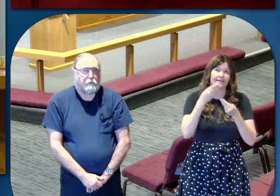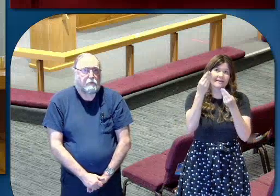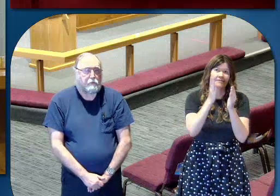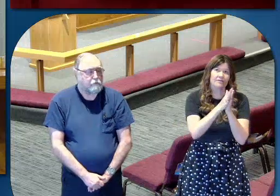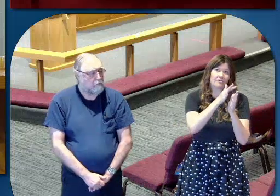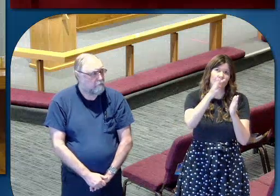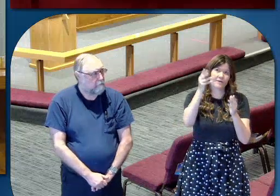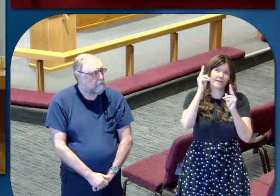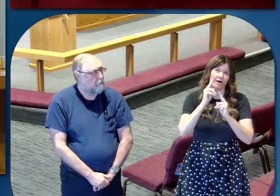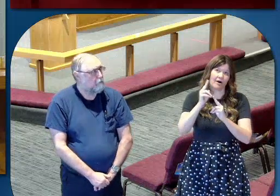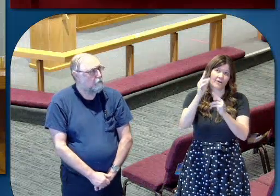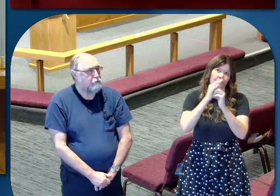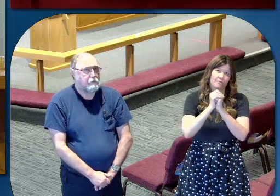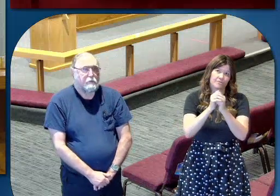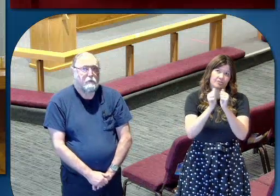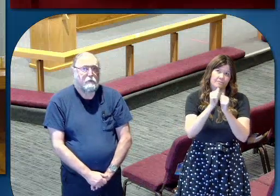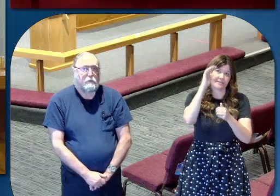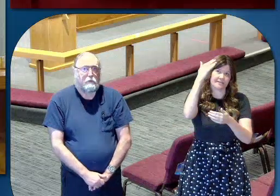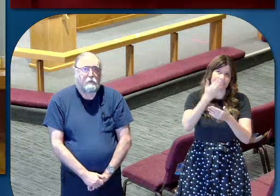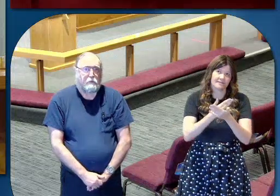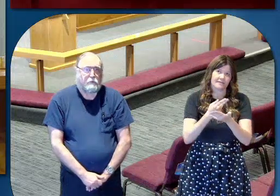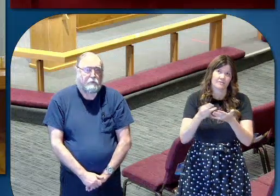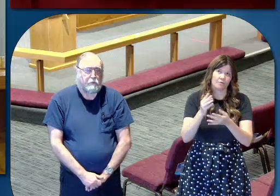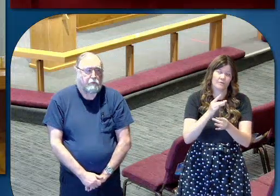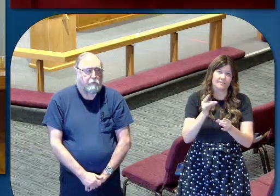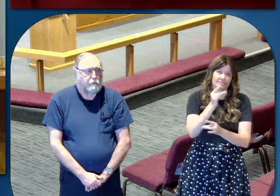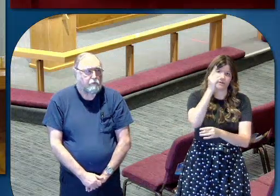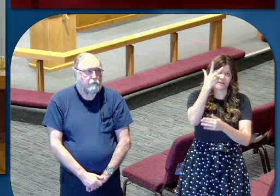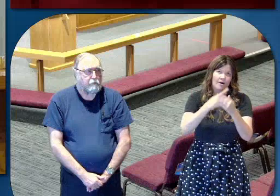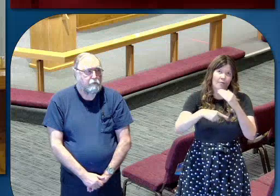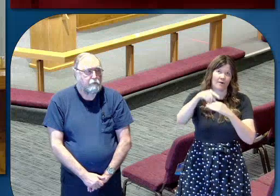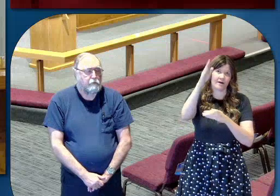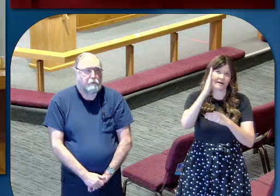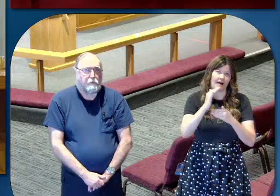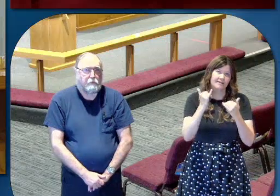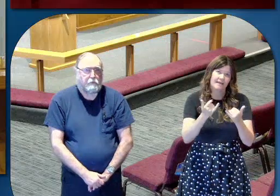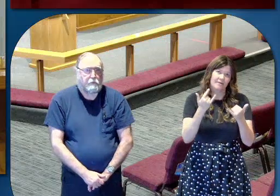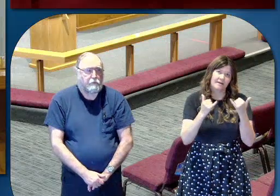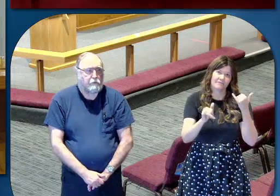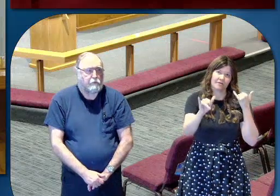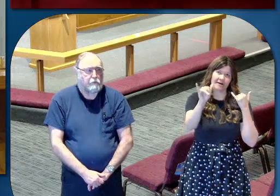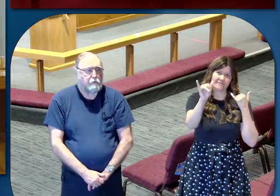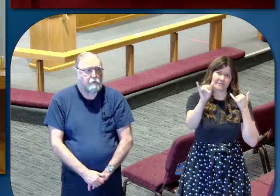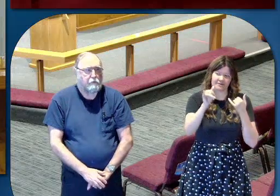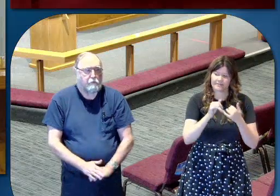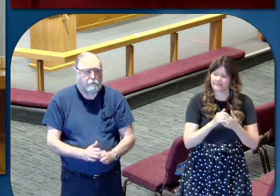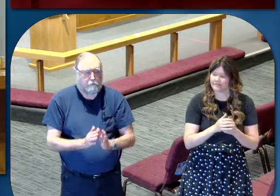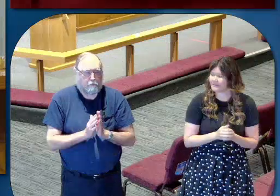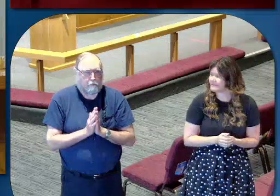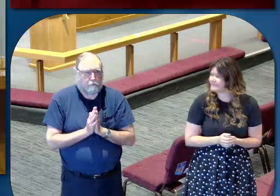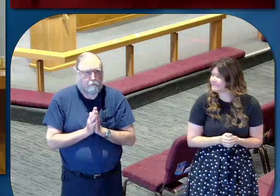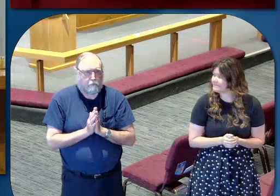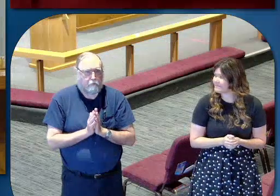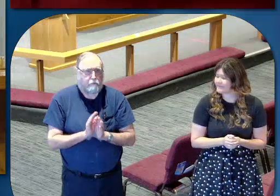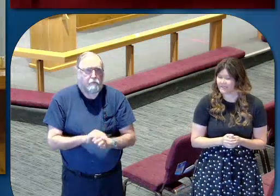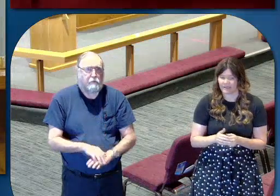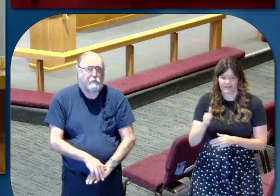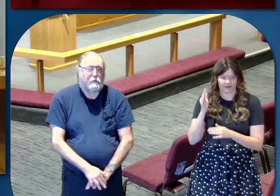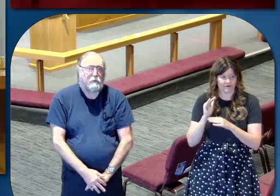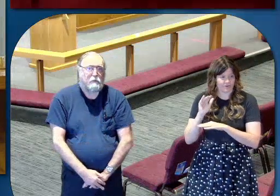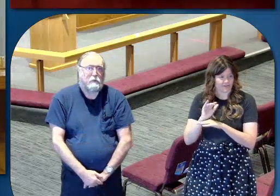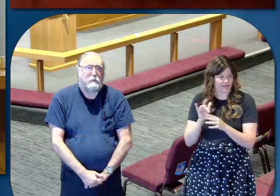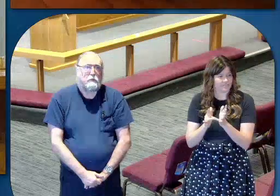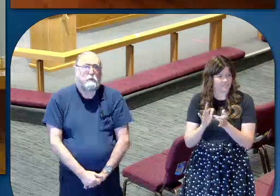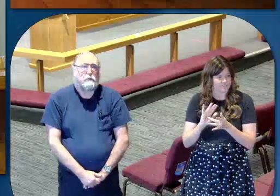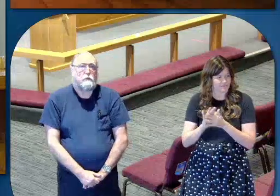and worship with the Son and the Holy Spirit, one God, now and forever. Amen. On the night in which he was betrayed,